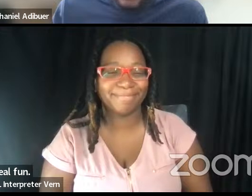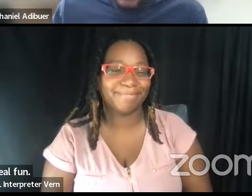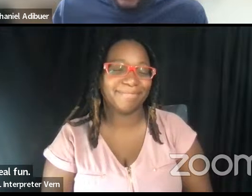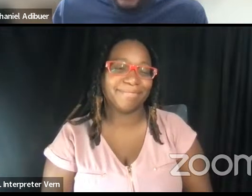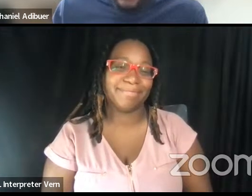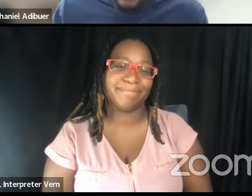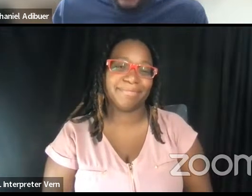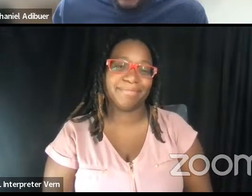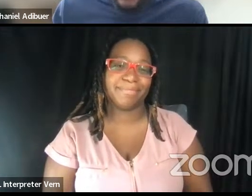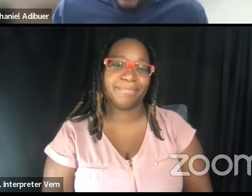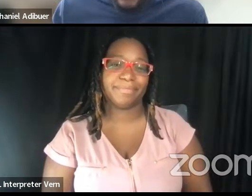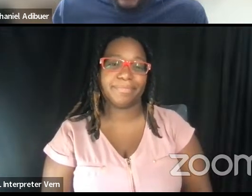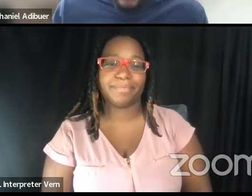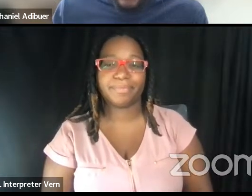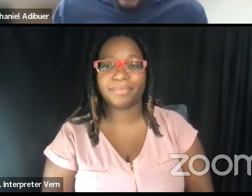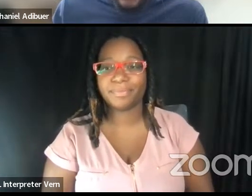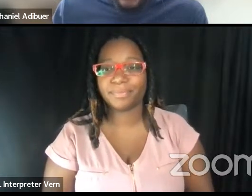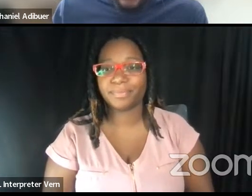Oops.